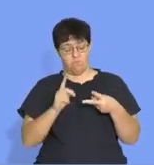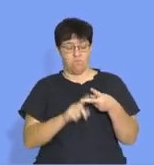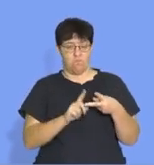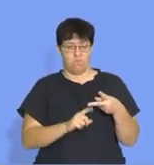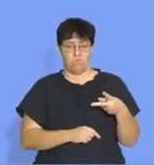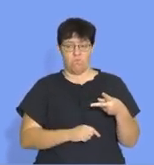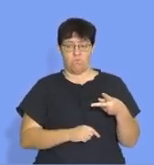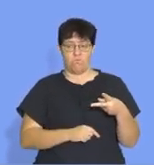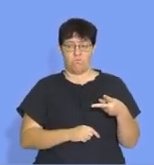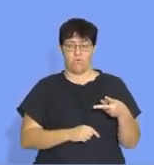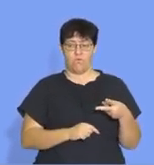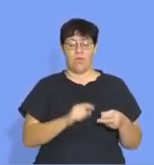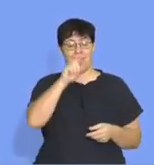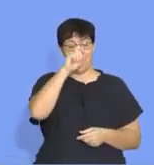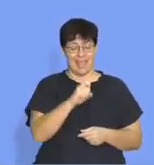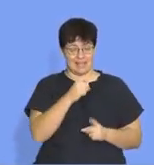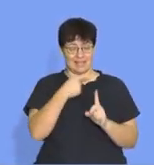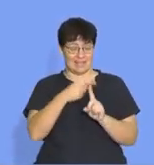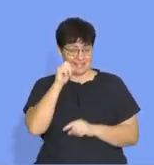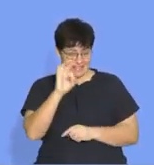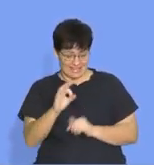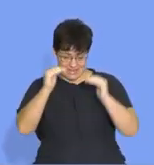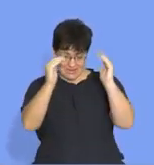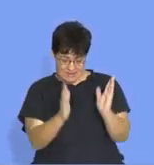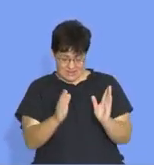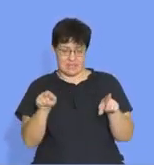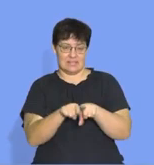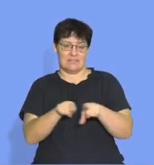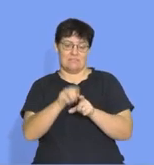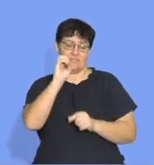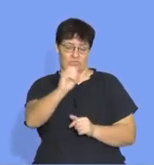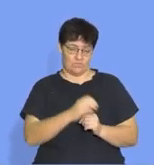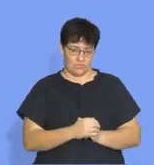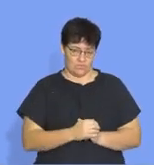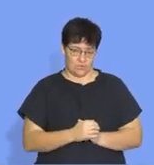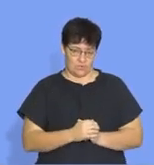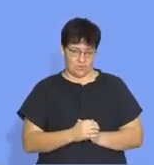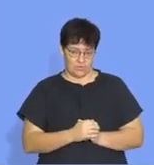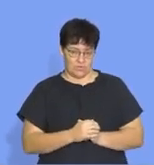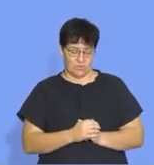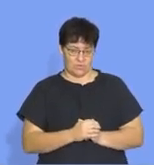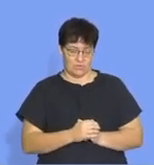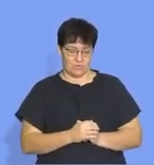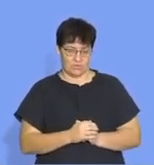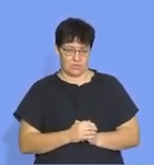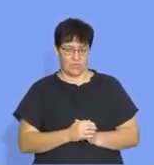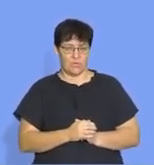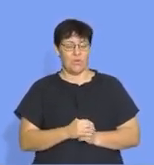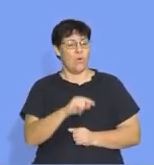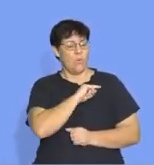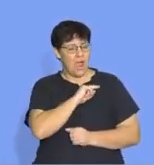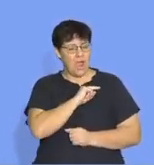the X plus three will be equal to zero. But at all times, because we're trying to solve for